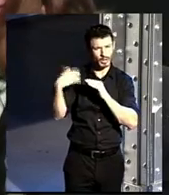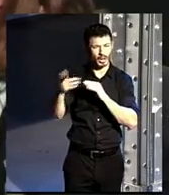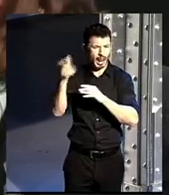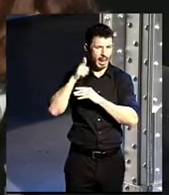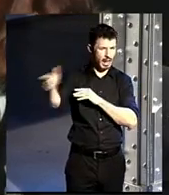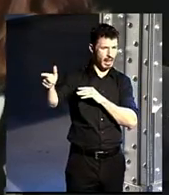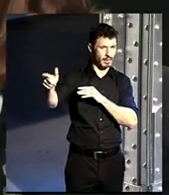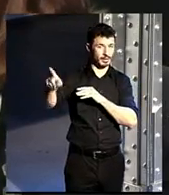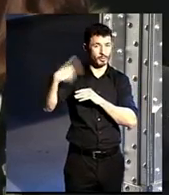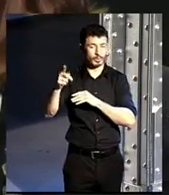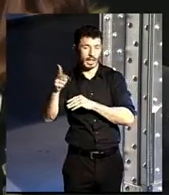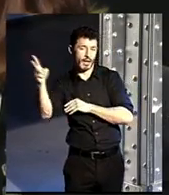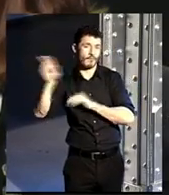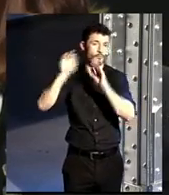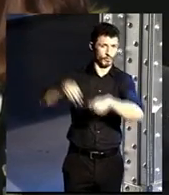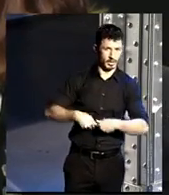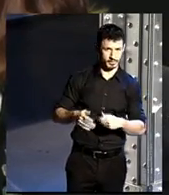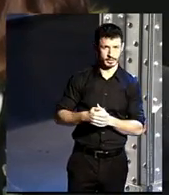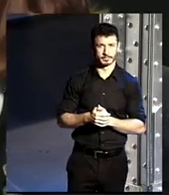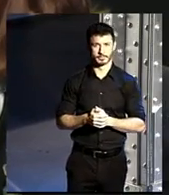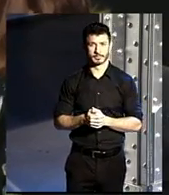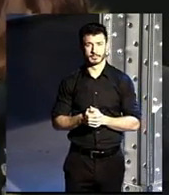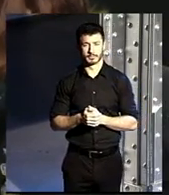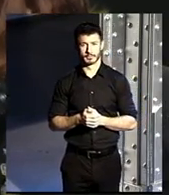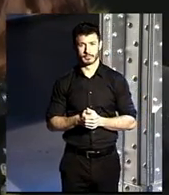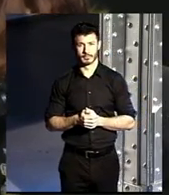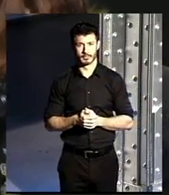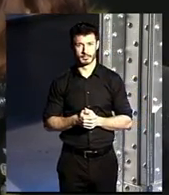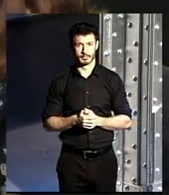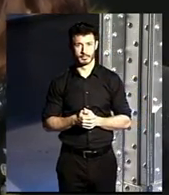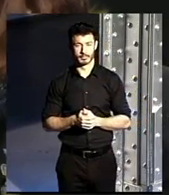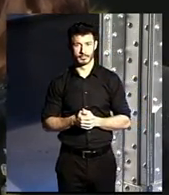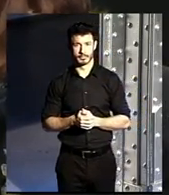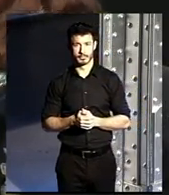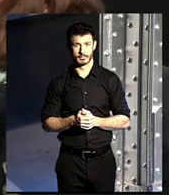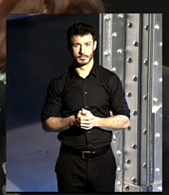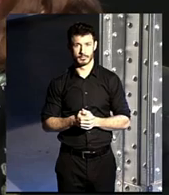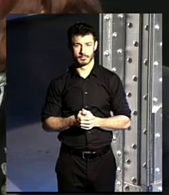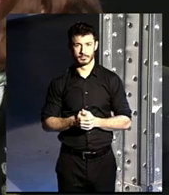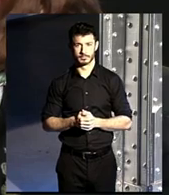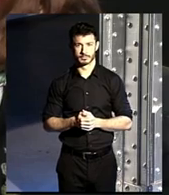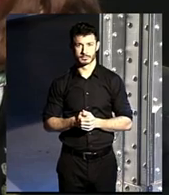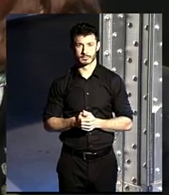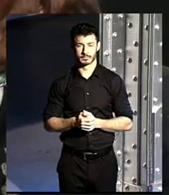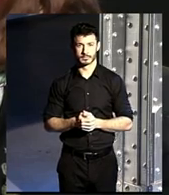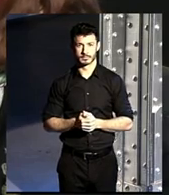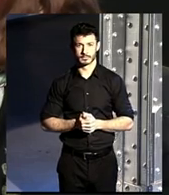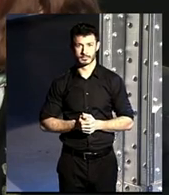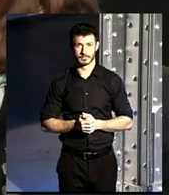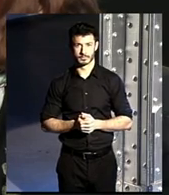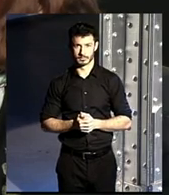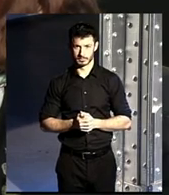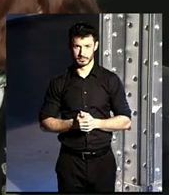luego volver. Whereas H.G. Wells typically has an ordinary person in the